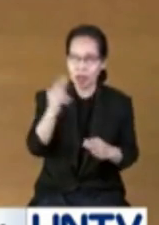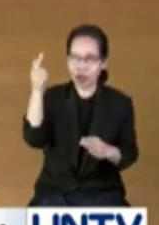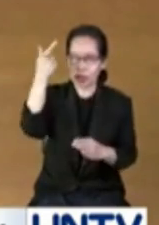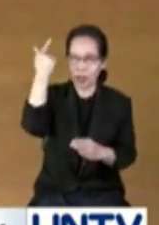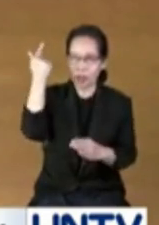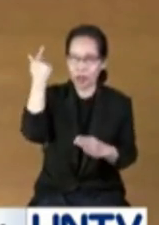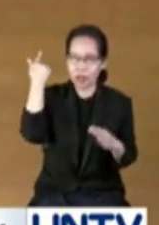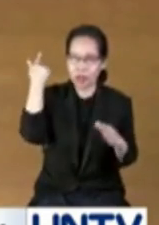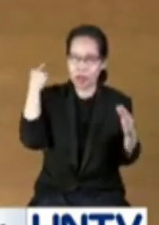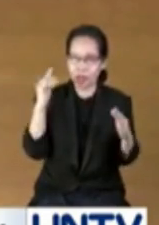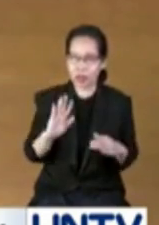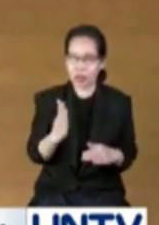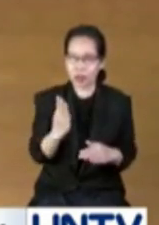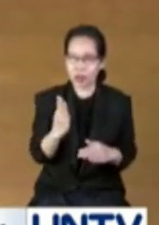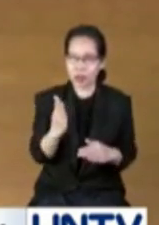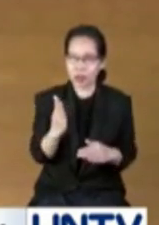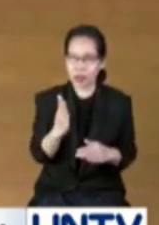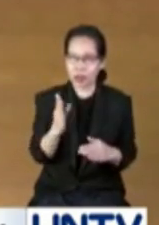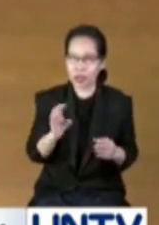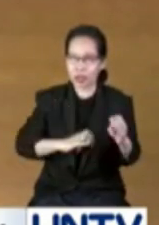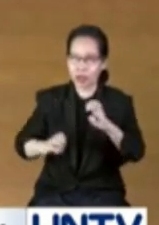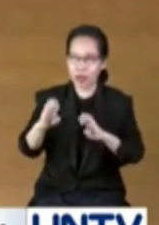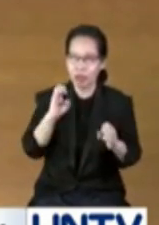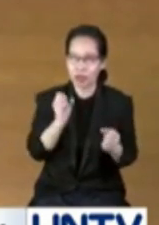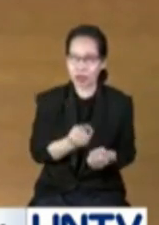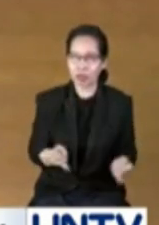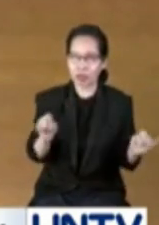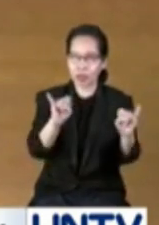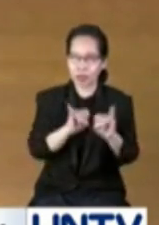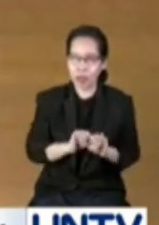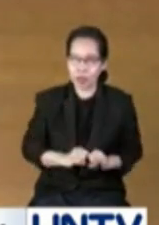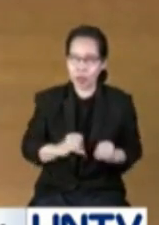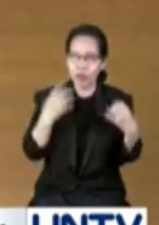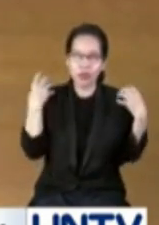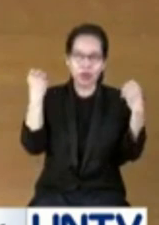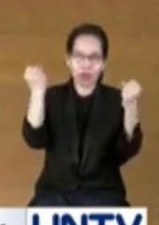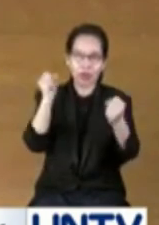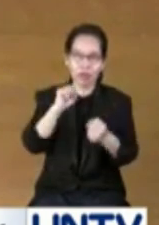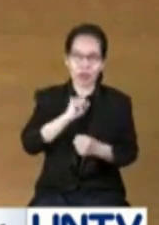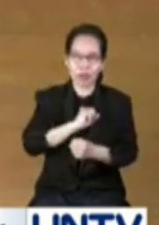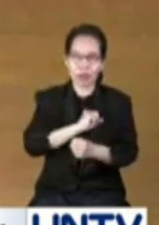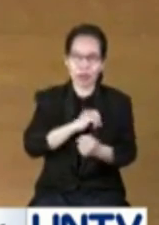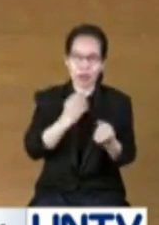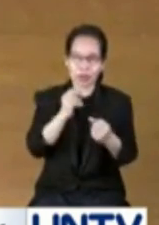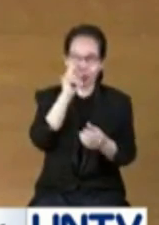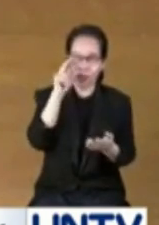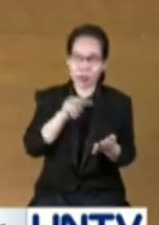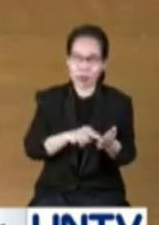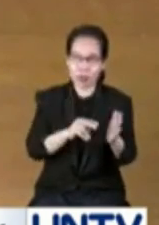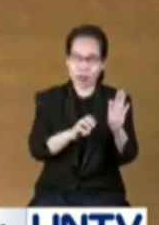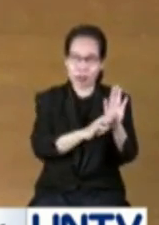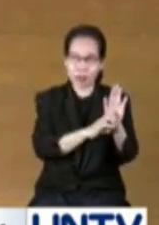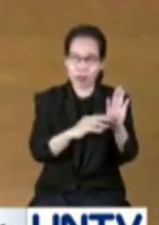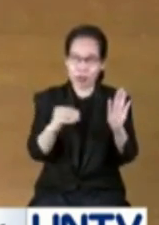streamlining efforts has significantly boosted efficiency. Notable examples are in the areas of government payments, company and